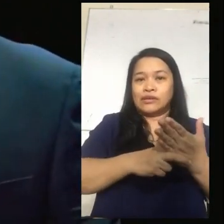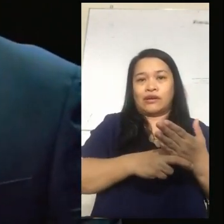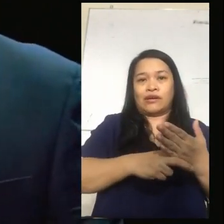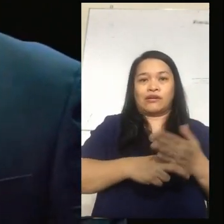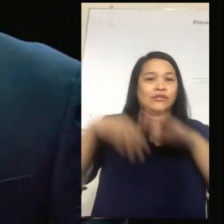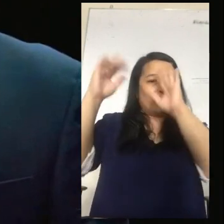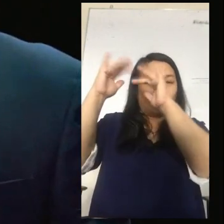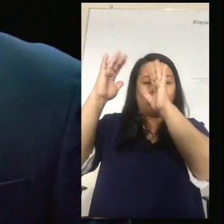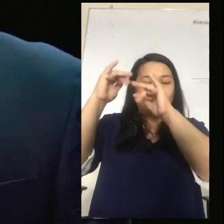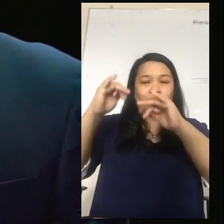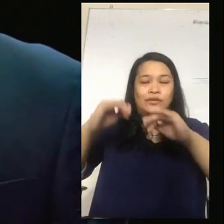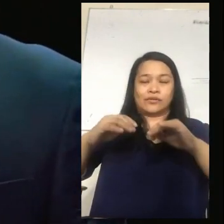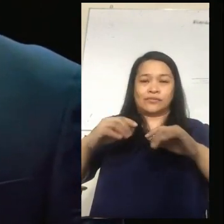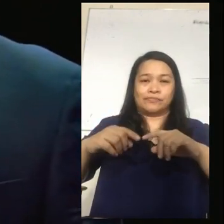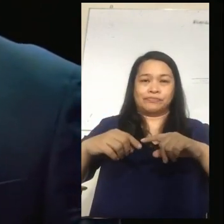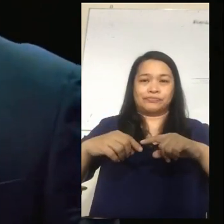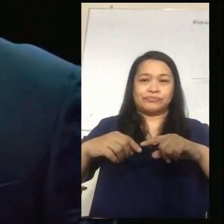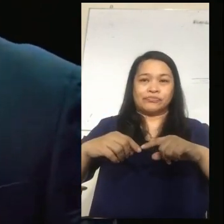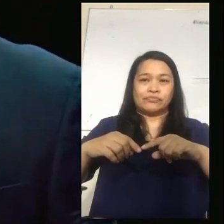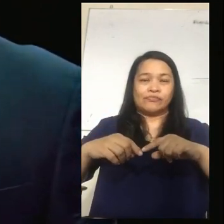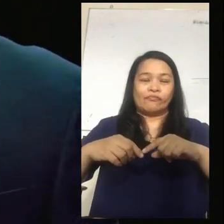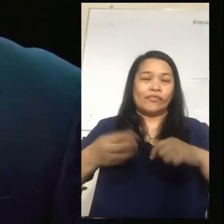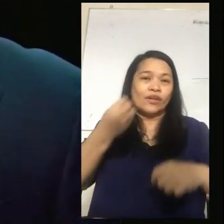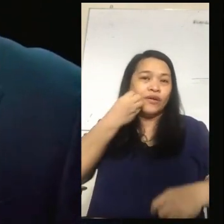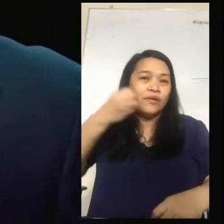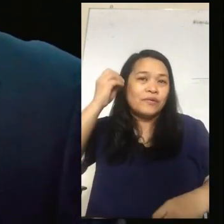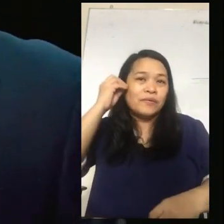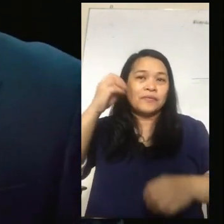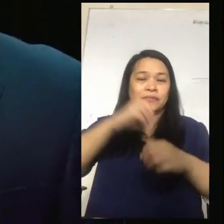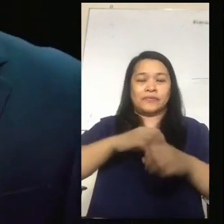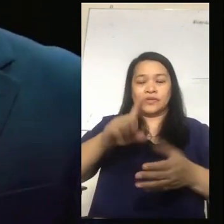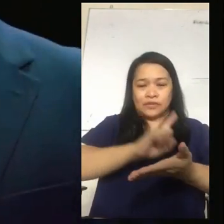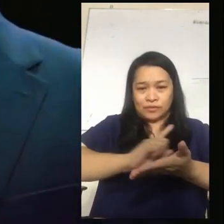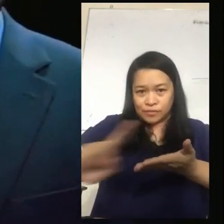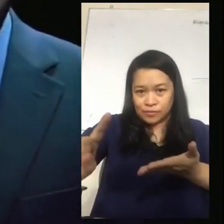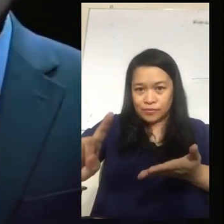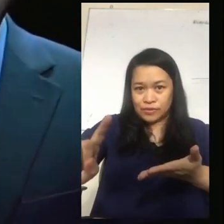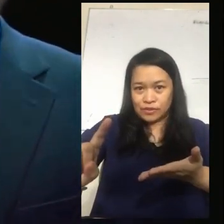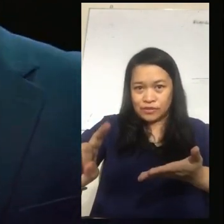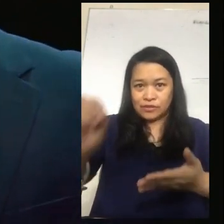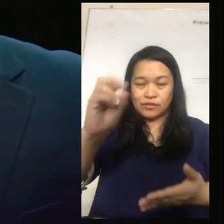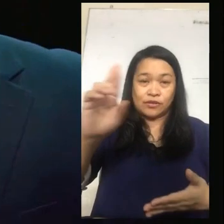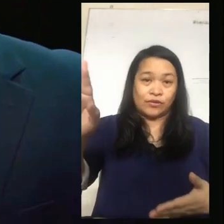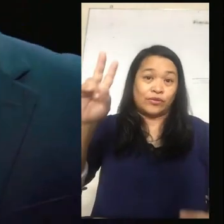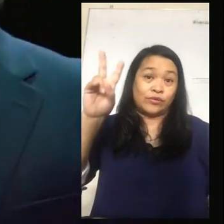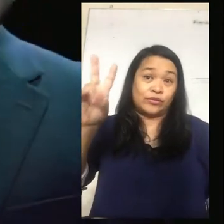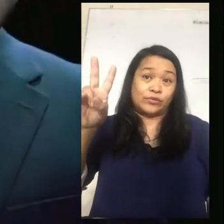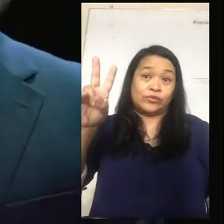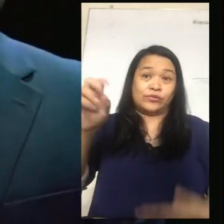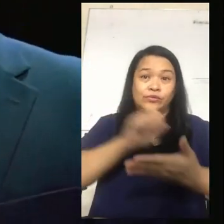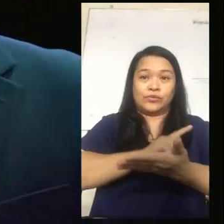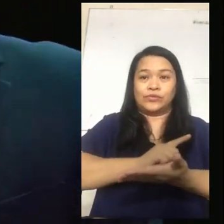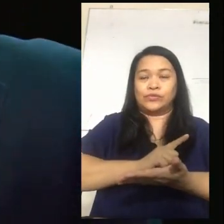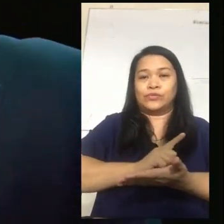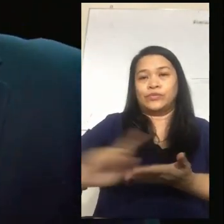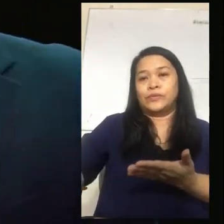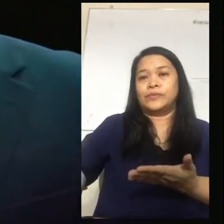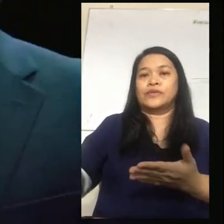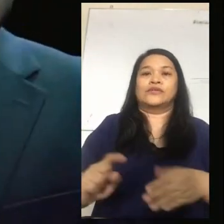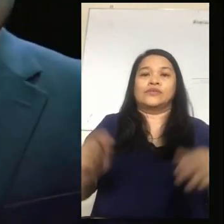come home in a few in a week or 2 weeks. So you pray with me, all right? Na hindi na